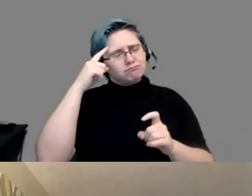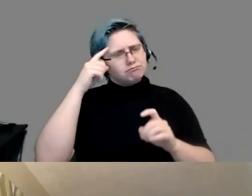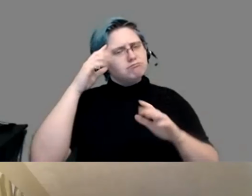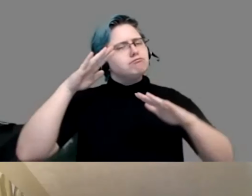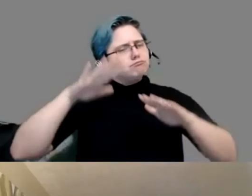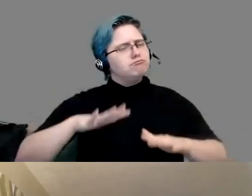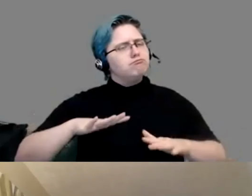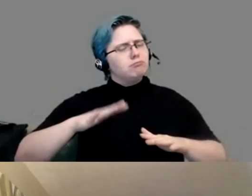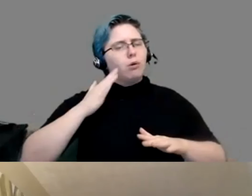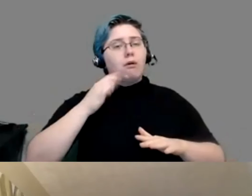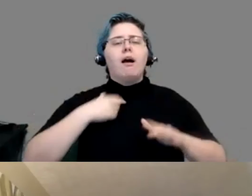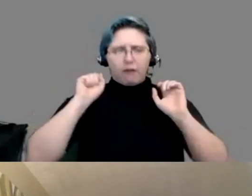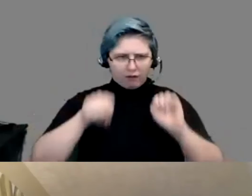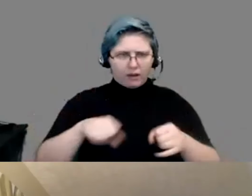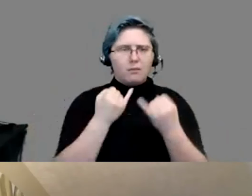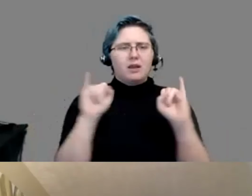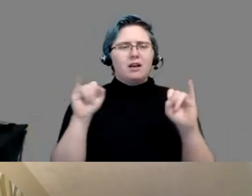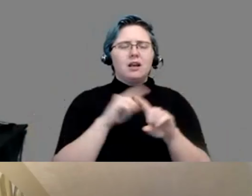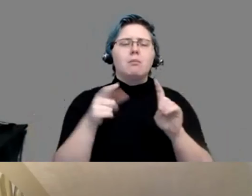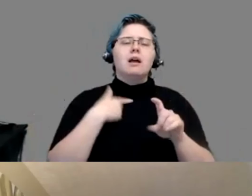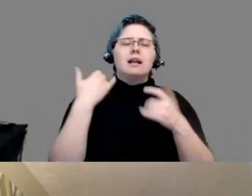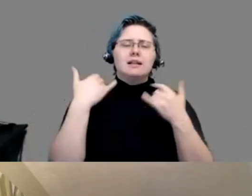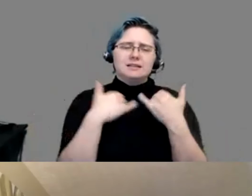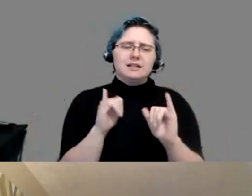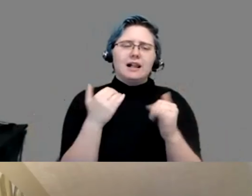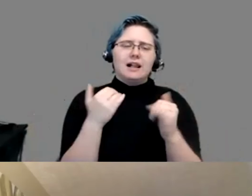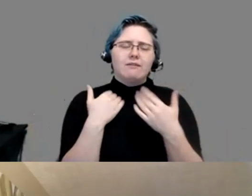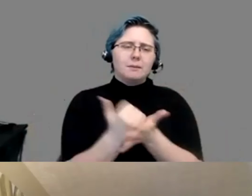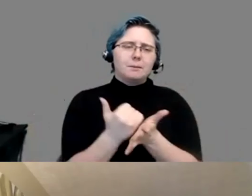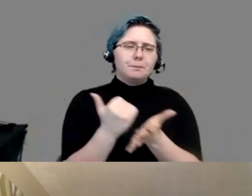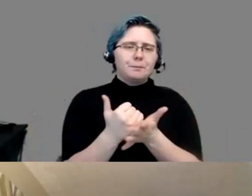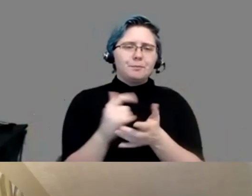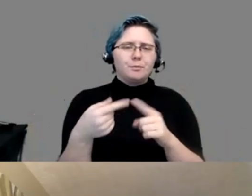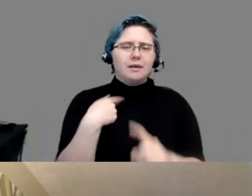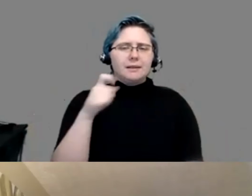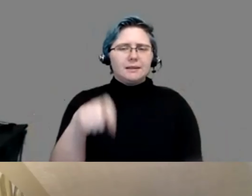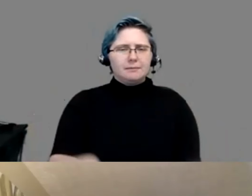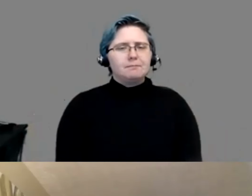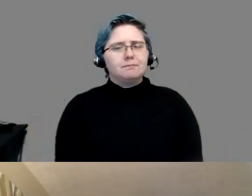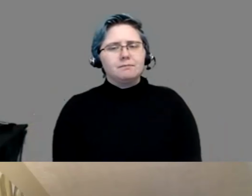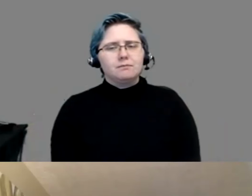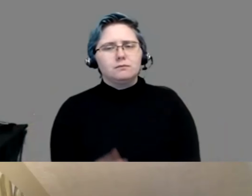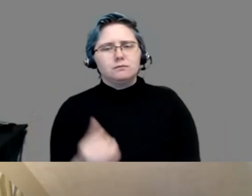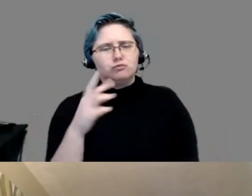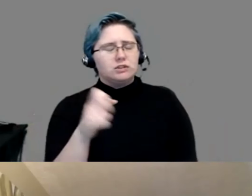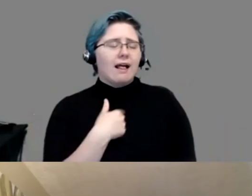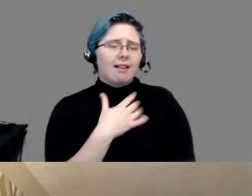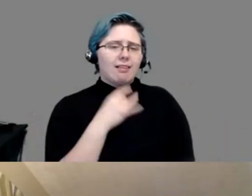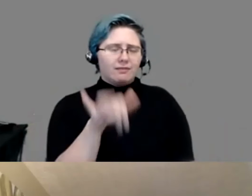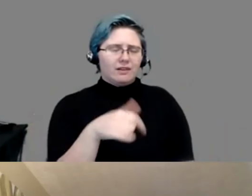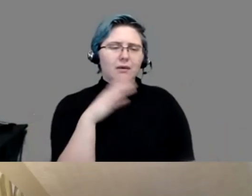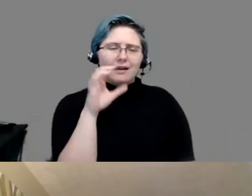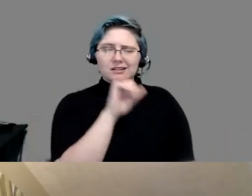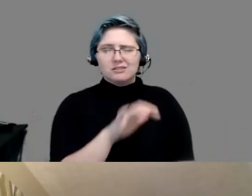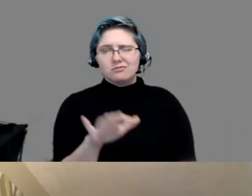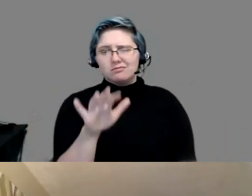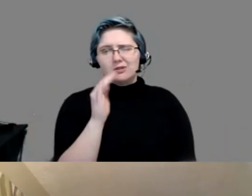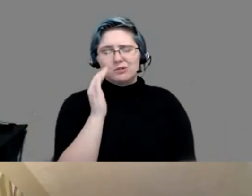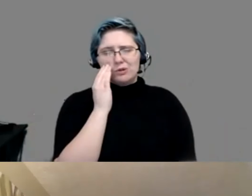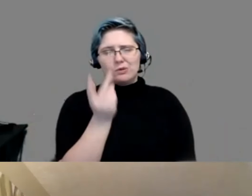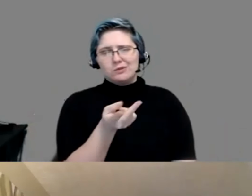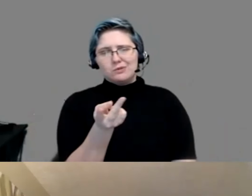I could be independent, but I still have help. I like that. So I'm going to guess, just based on knowing the two